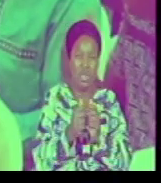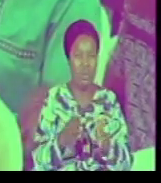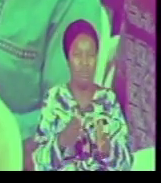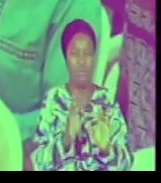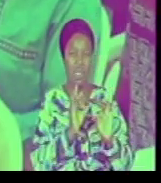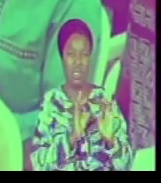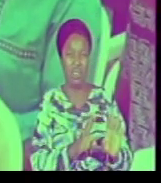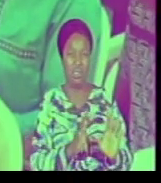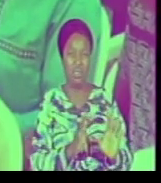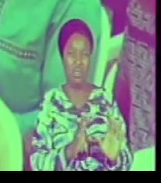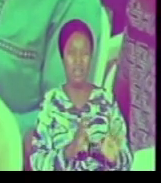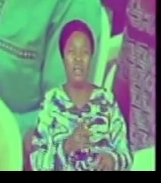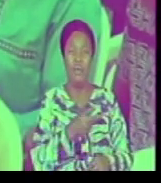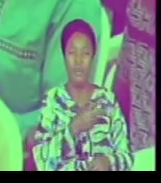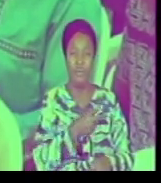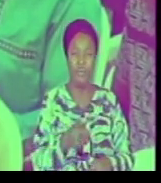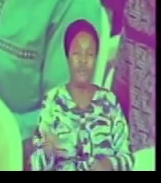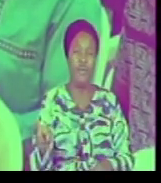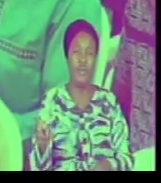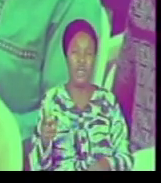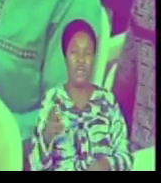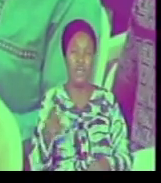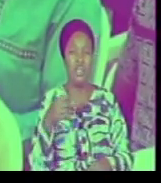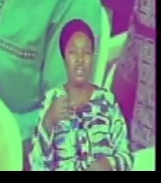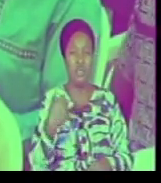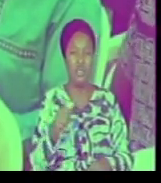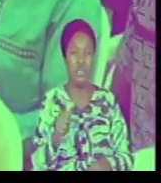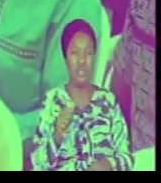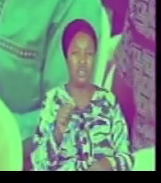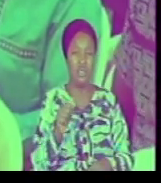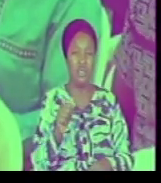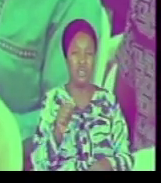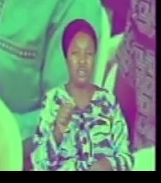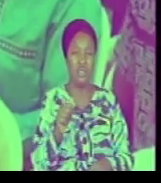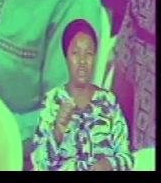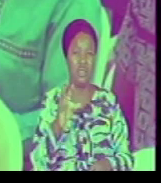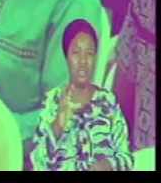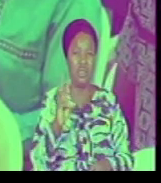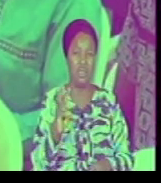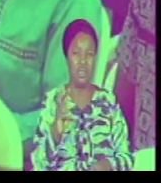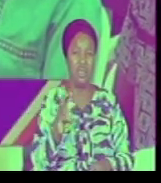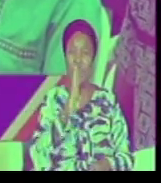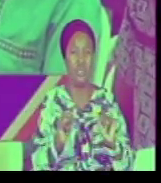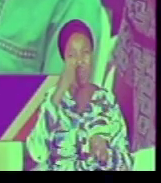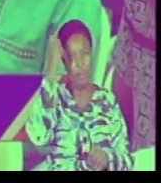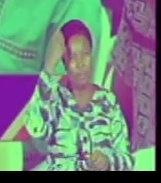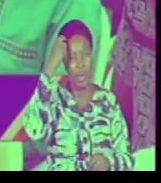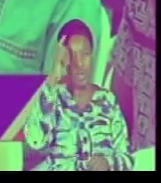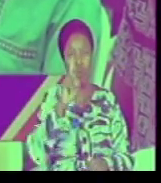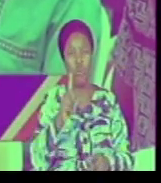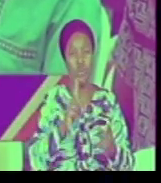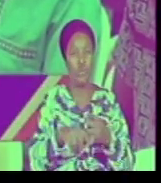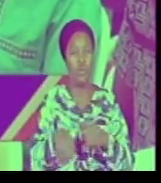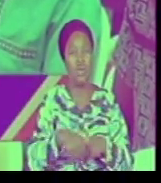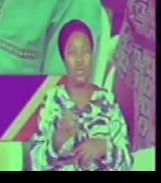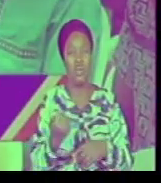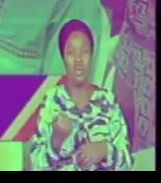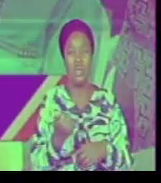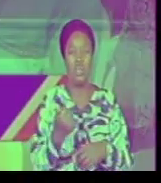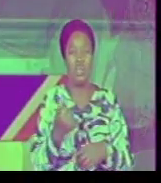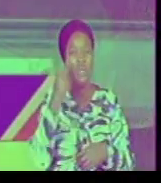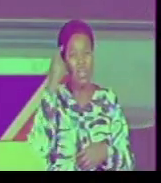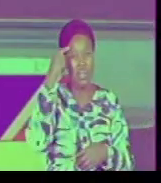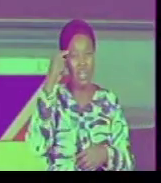16. Be of the same mind one toward another. Mind not high things,